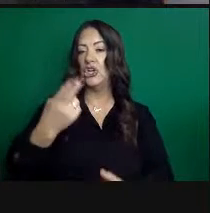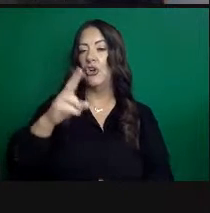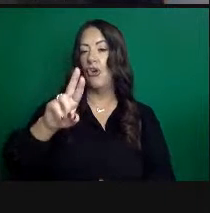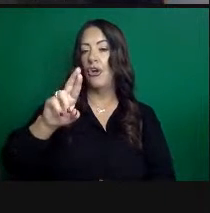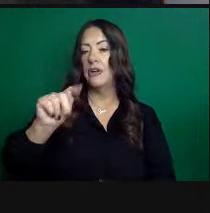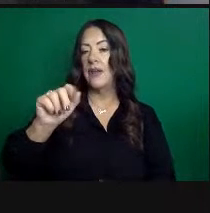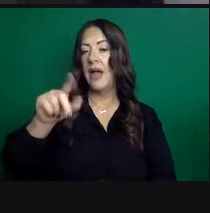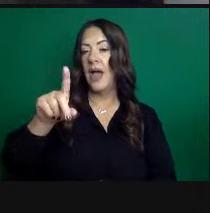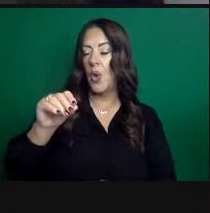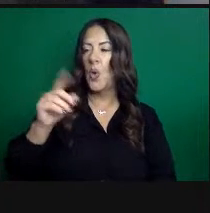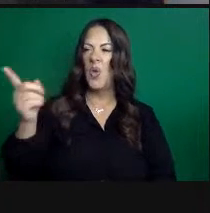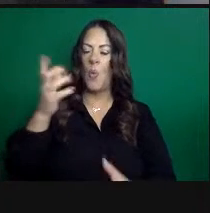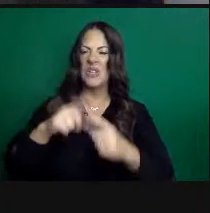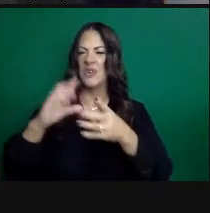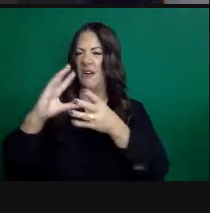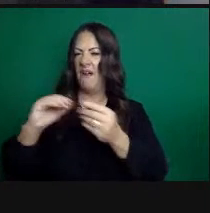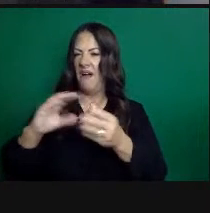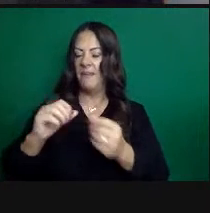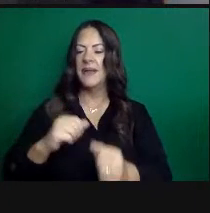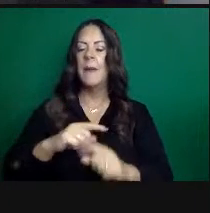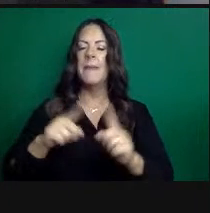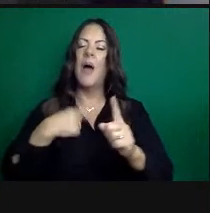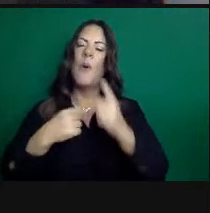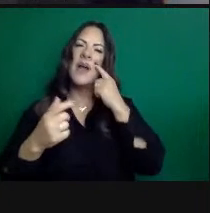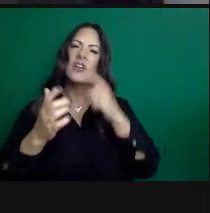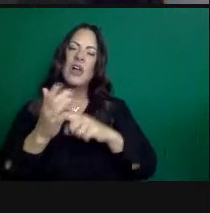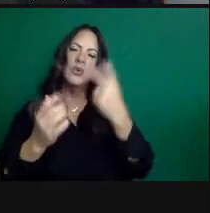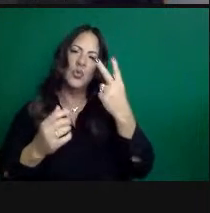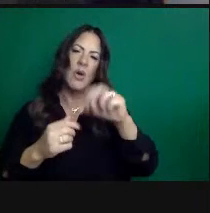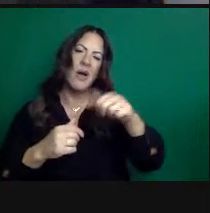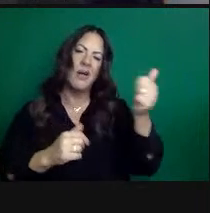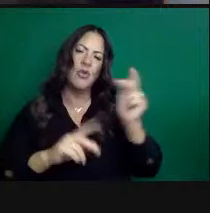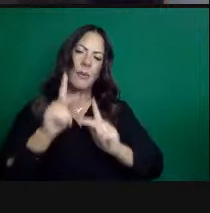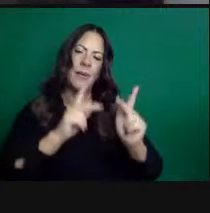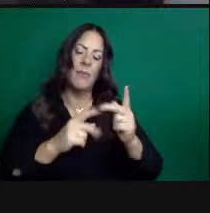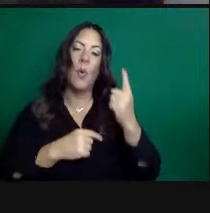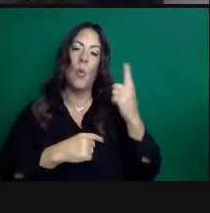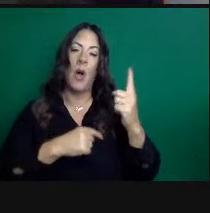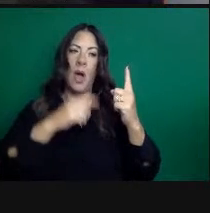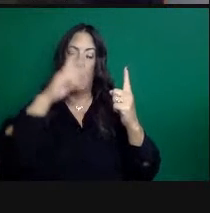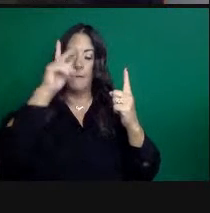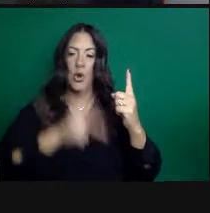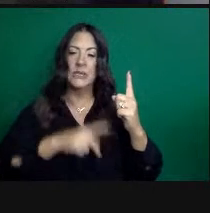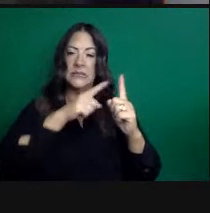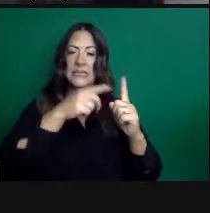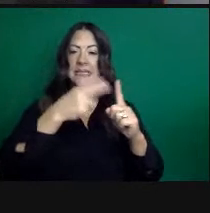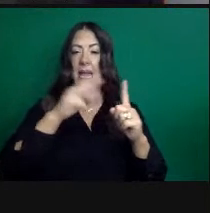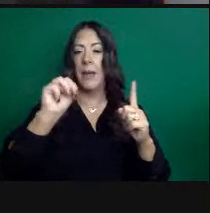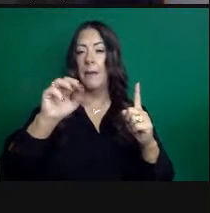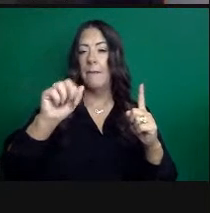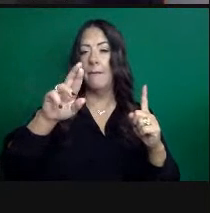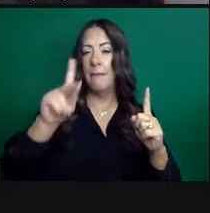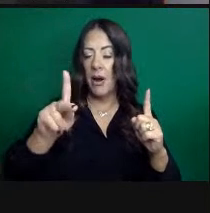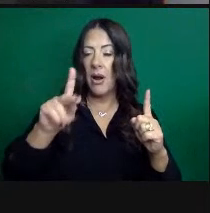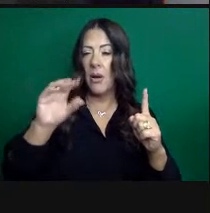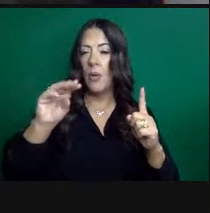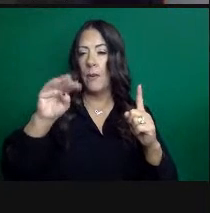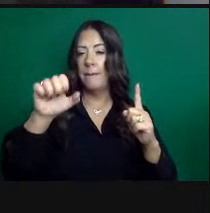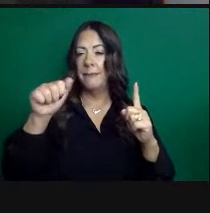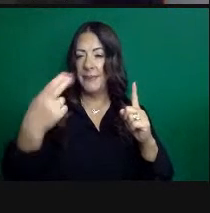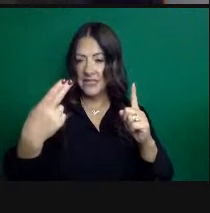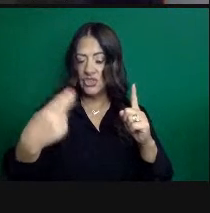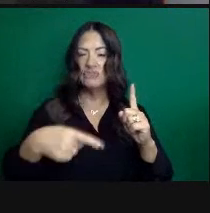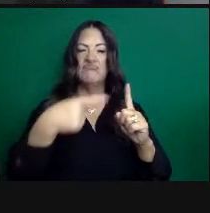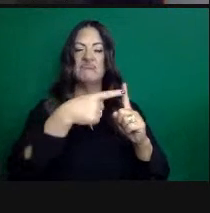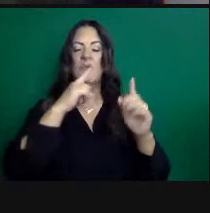to acknowledge two other people. One at my agency, Marco Meach, for his tremendous leadership